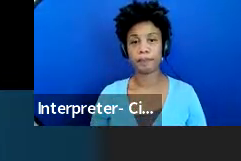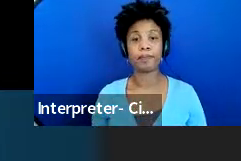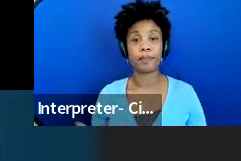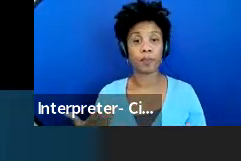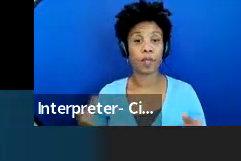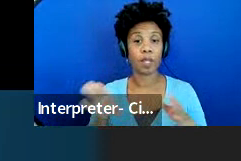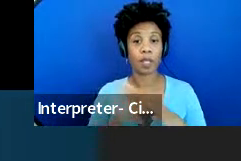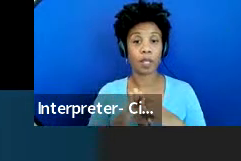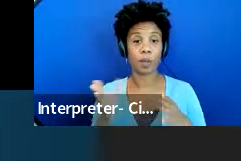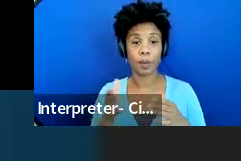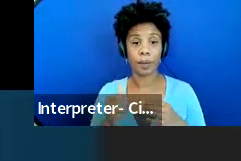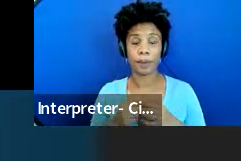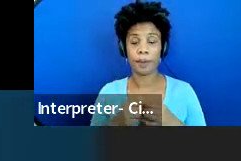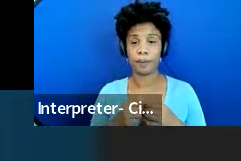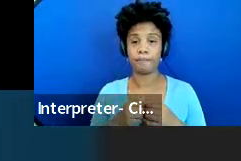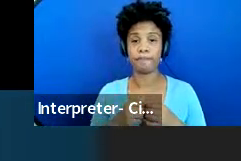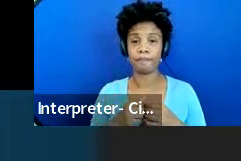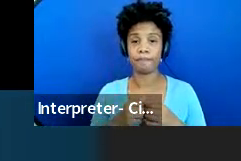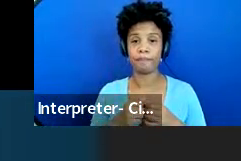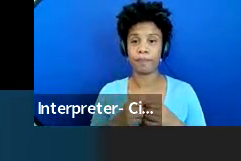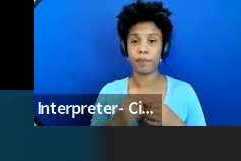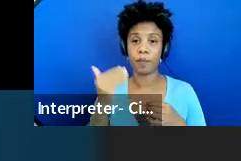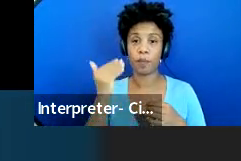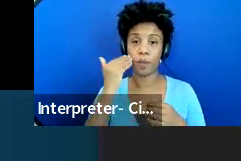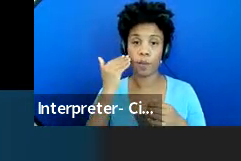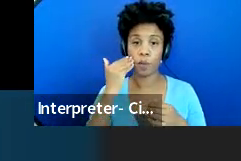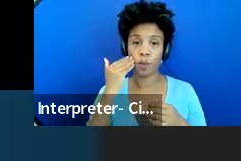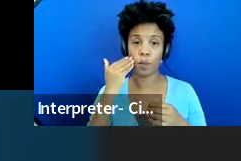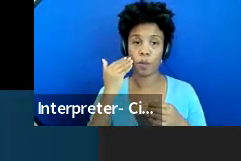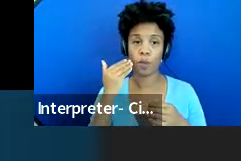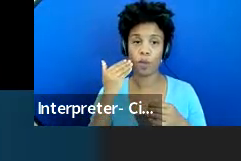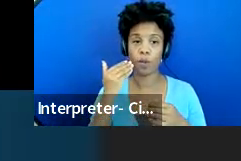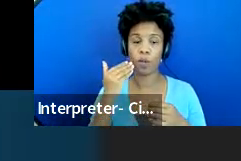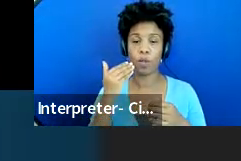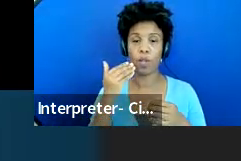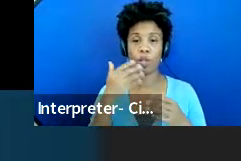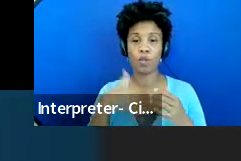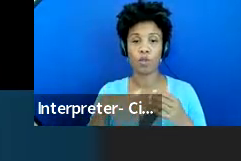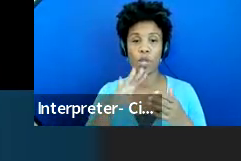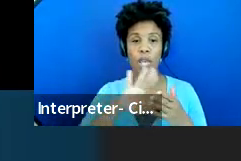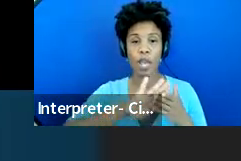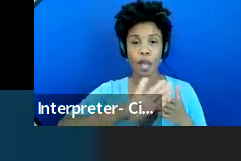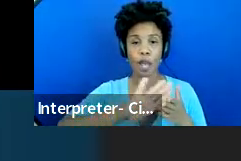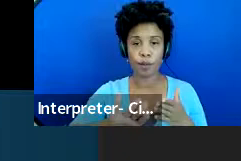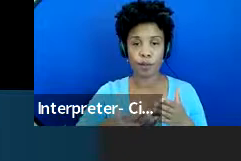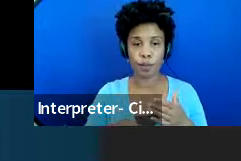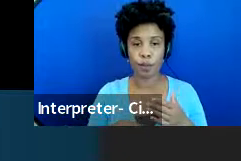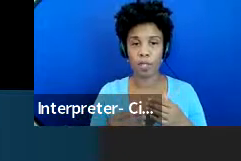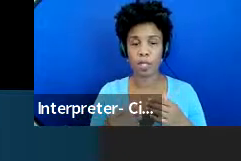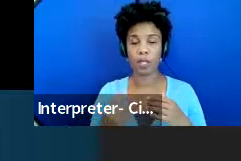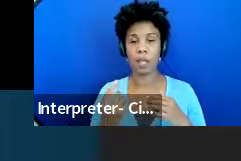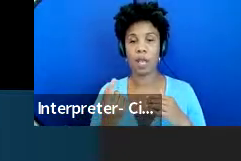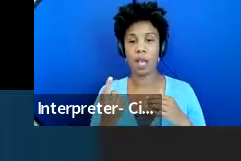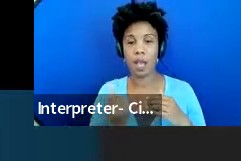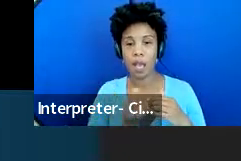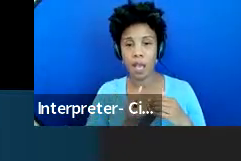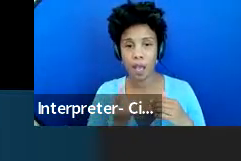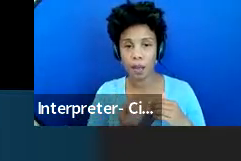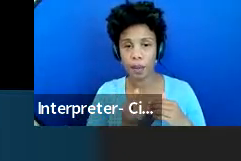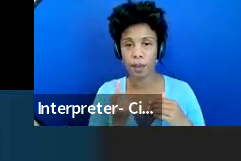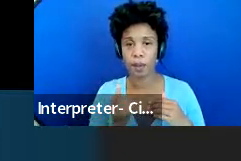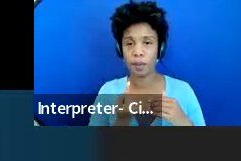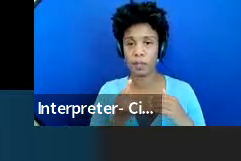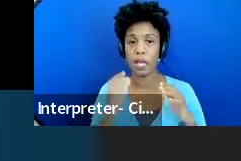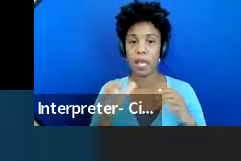supportive services can increase the likelihood of social exclusion and isolation. And so there is need for